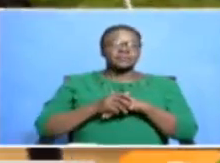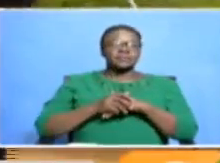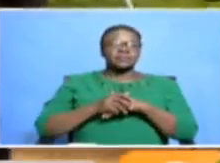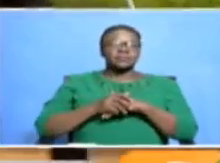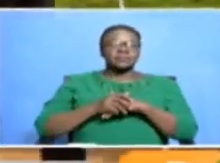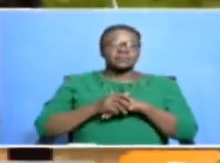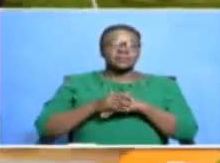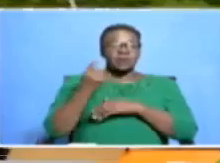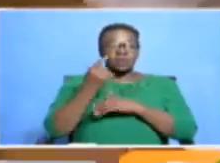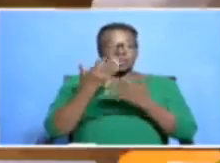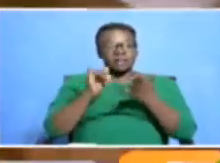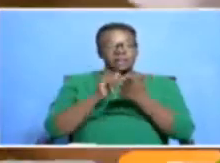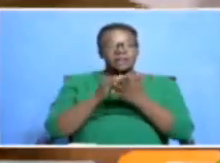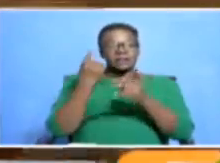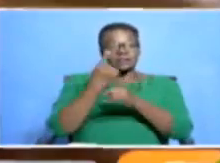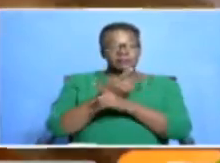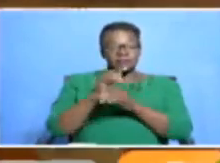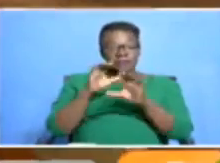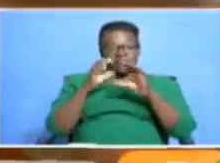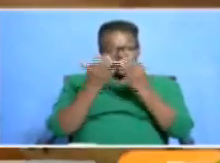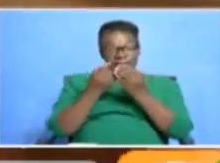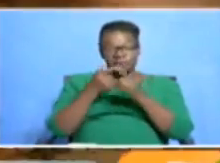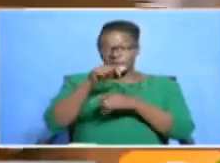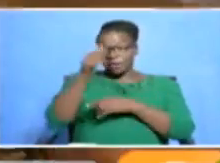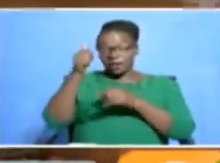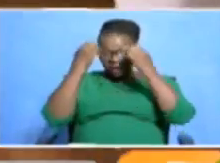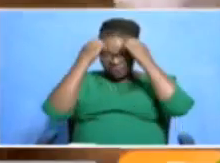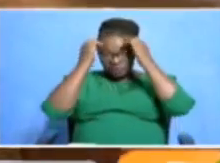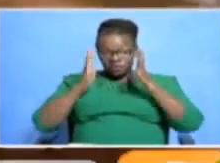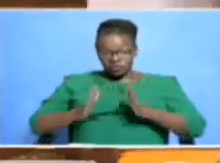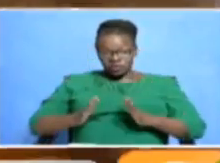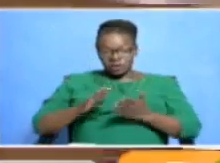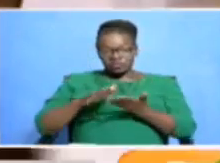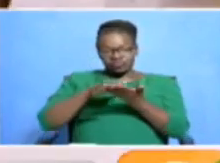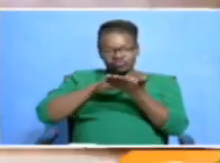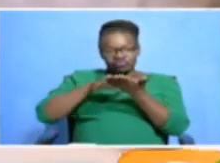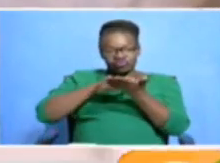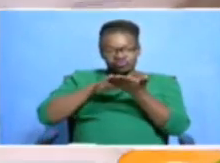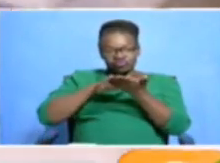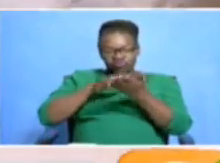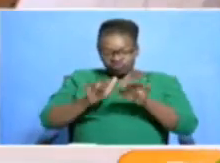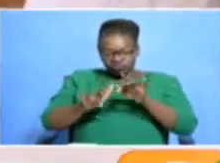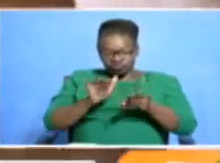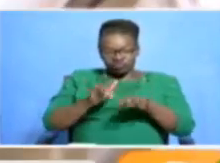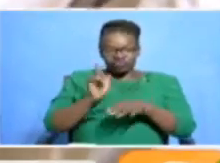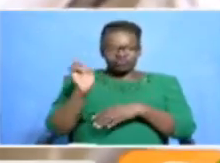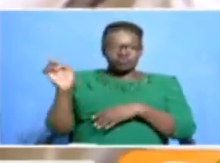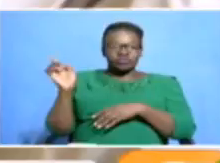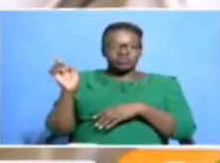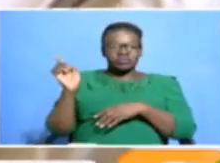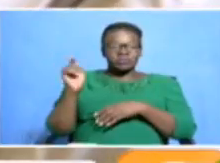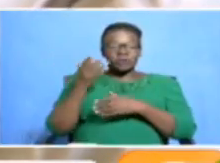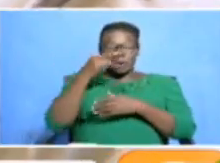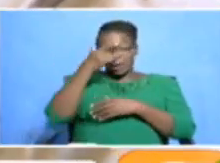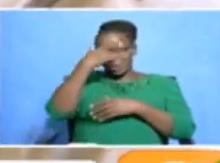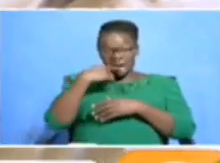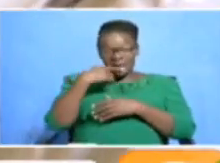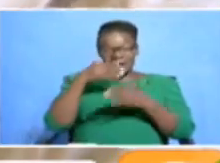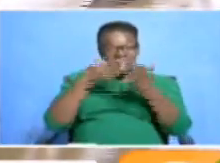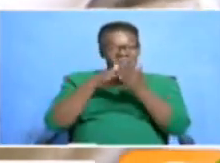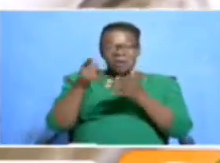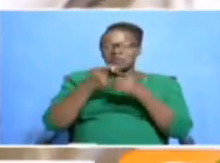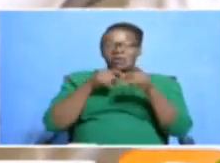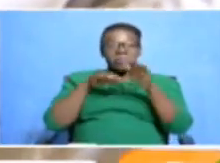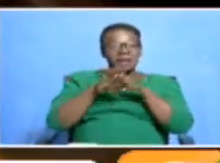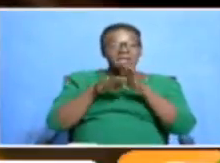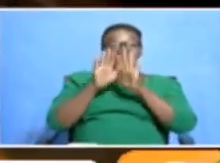The only thing that differentiates them in class from other students is their braille machines. Being blind has not stopped them from